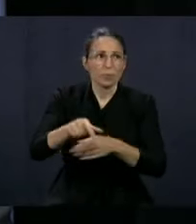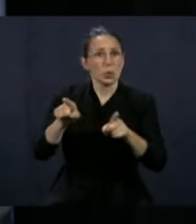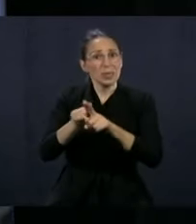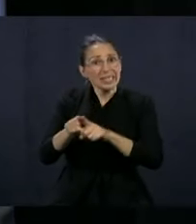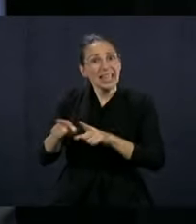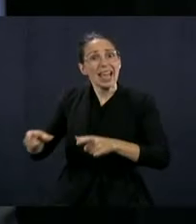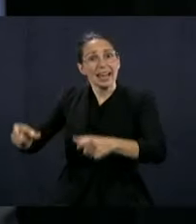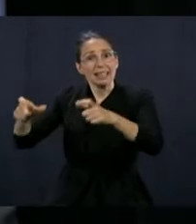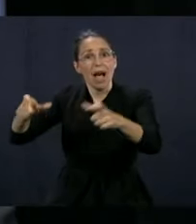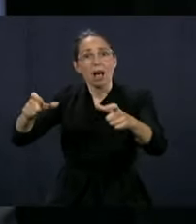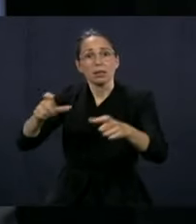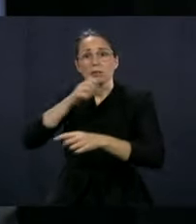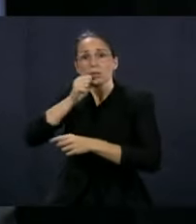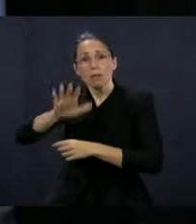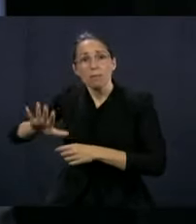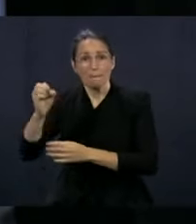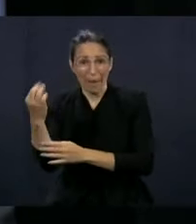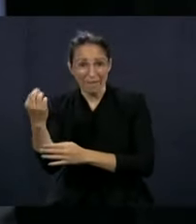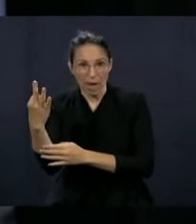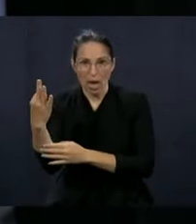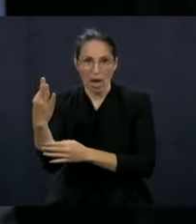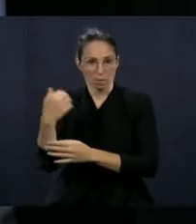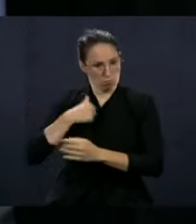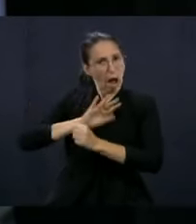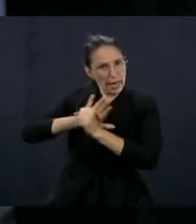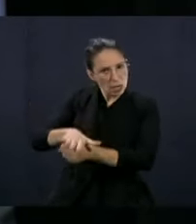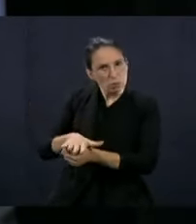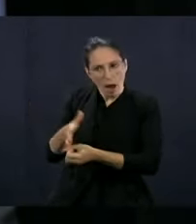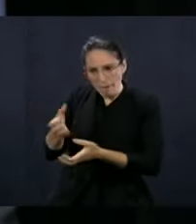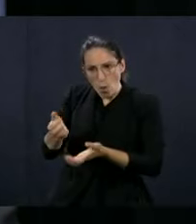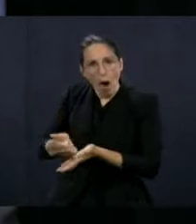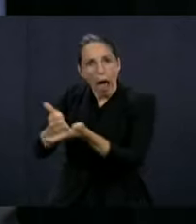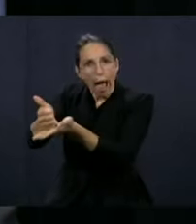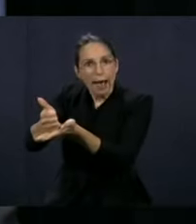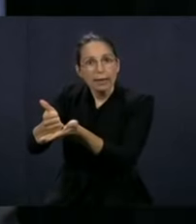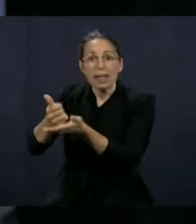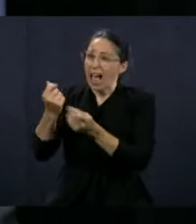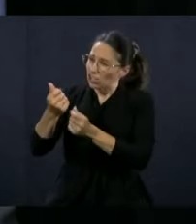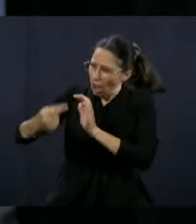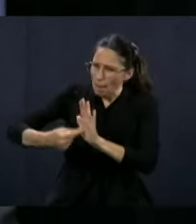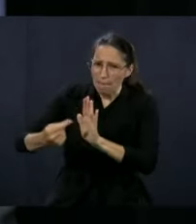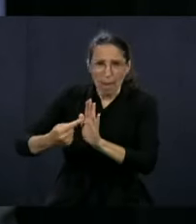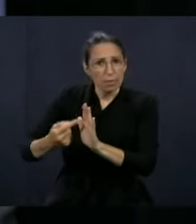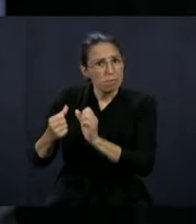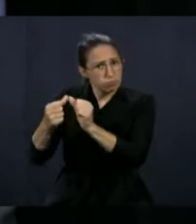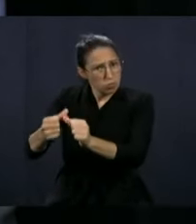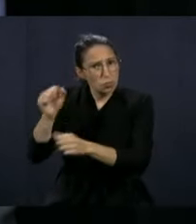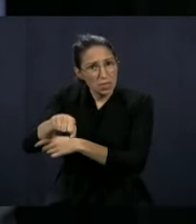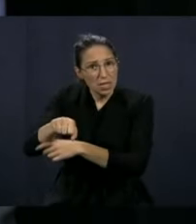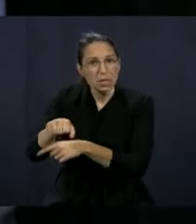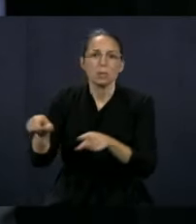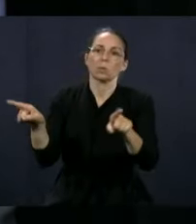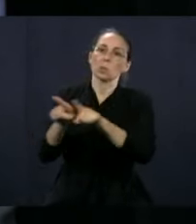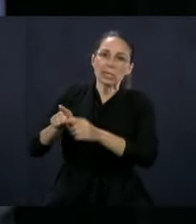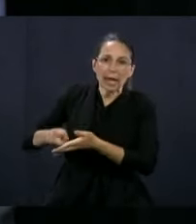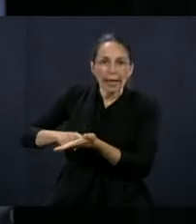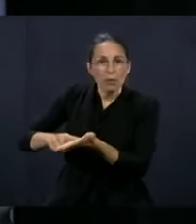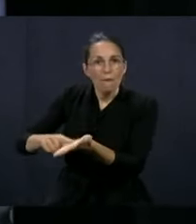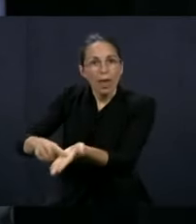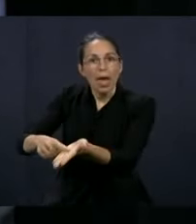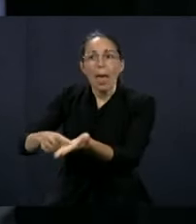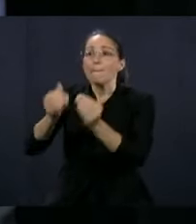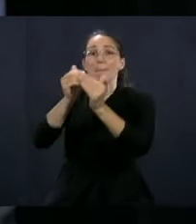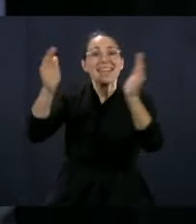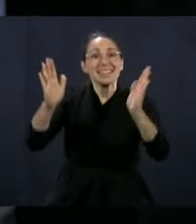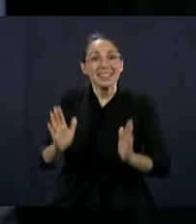residences. We've committed ourselves to helping them, and that is recurring amounts. Of course, renovating and building new homes for the